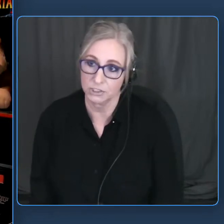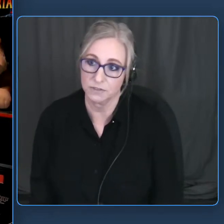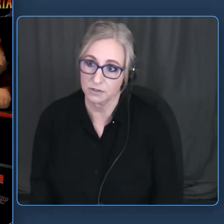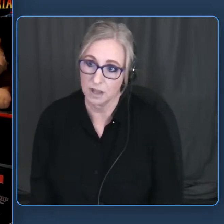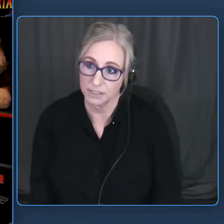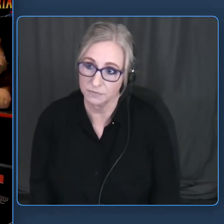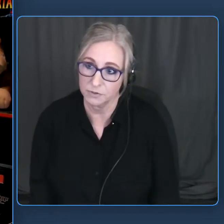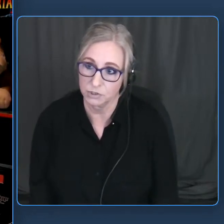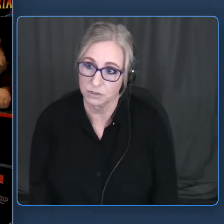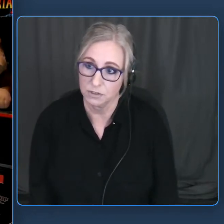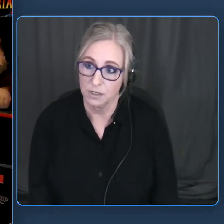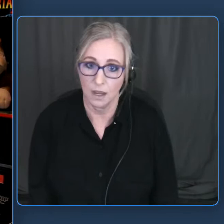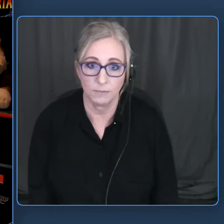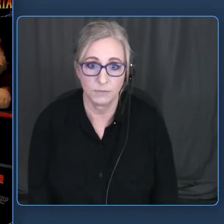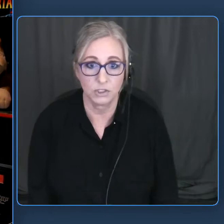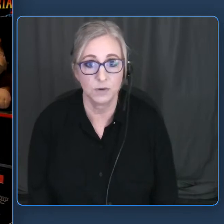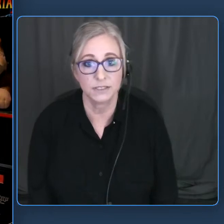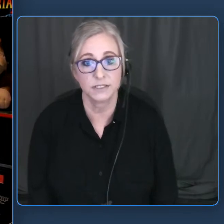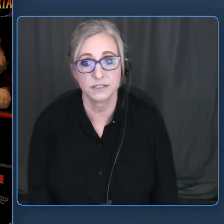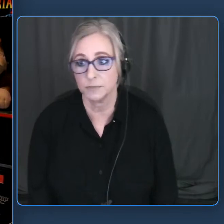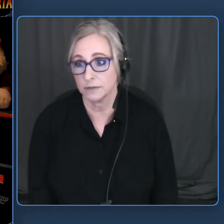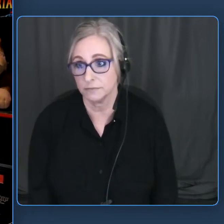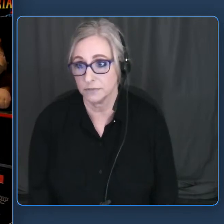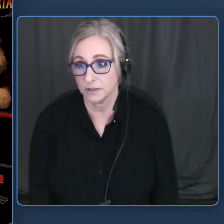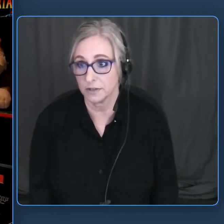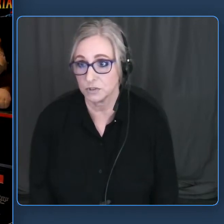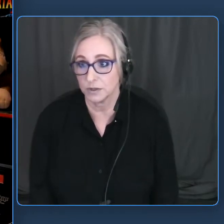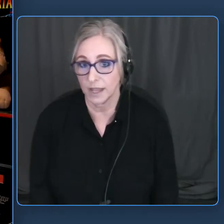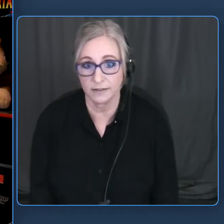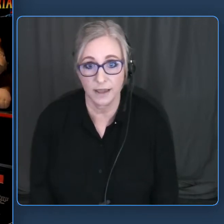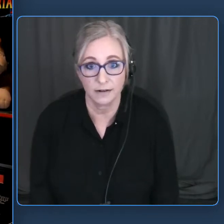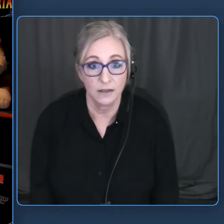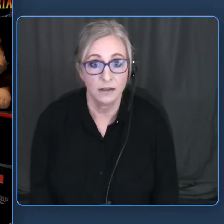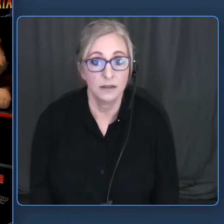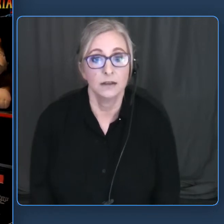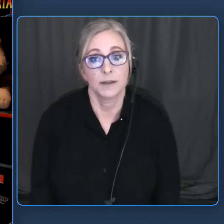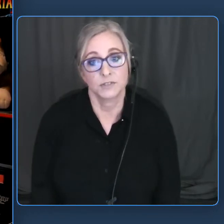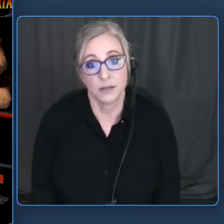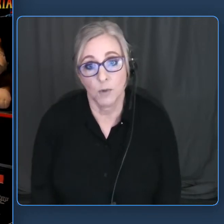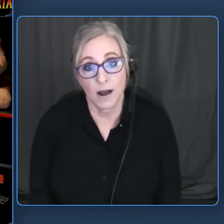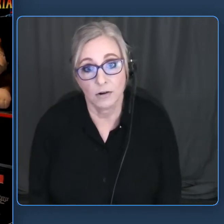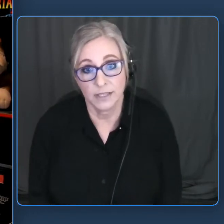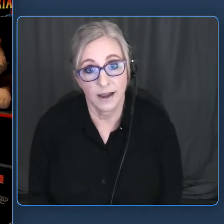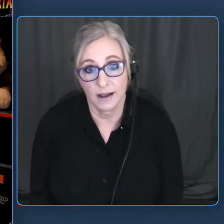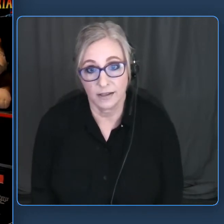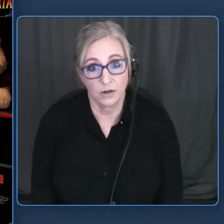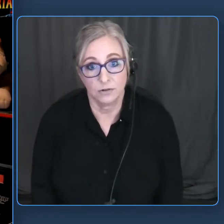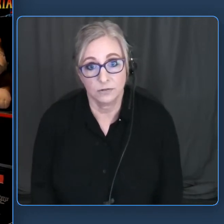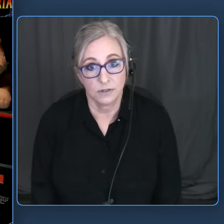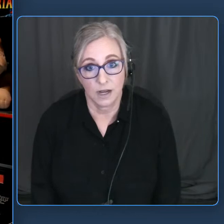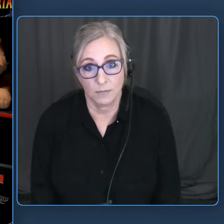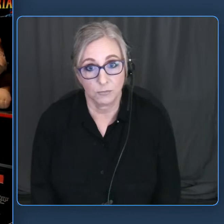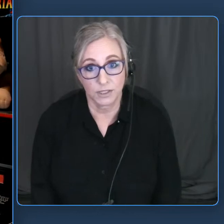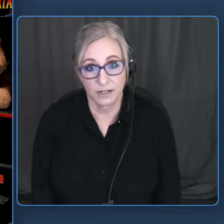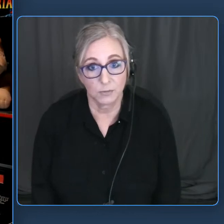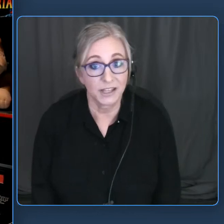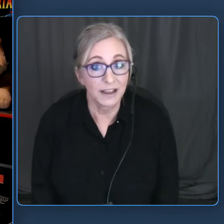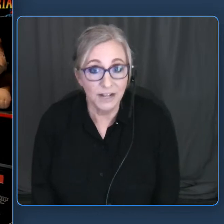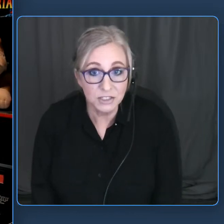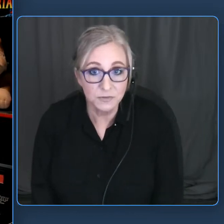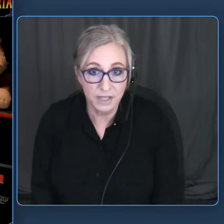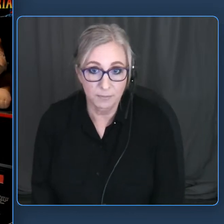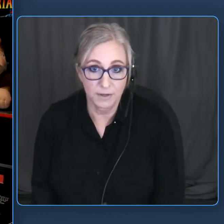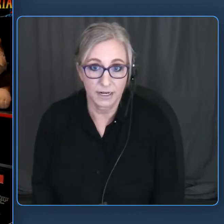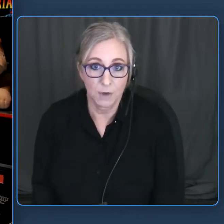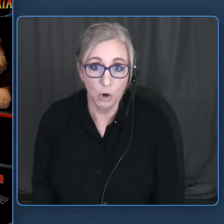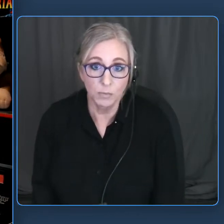of applications that are coming in the future. Did you want to say something? Anything else you want to add to that? Michael saying, wow, yeah, really, I don't really